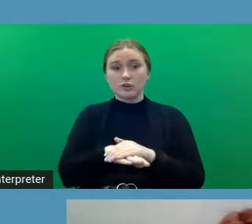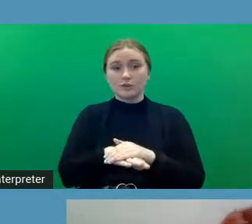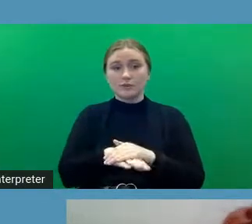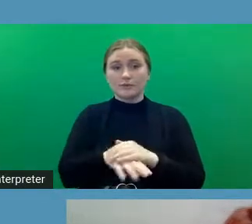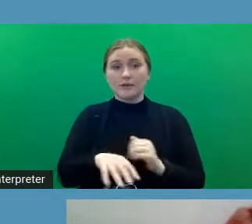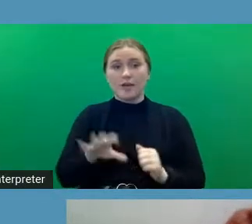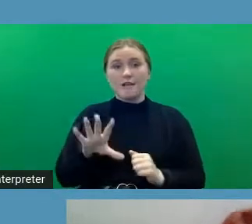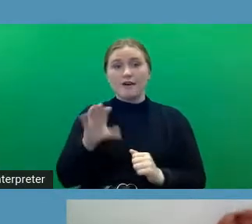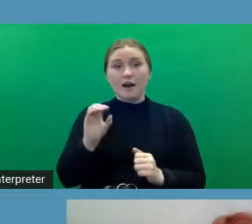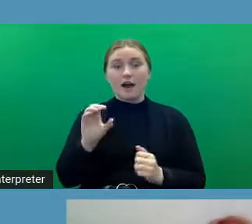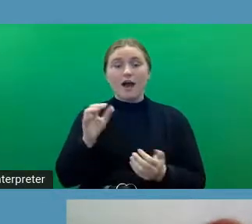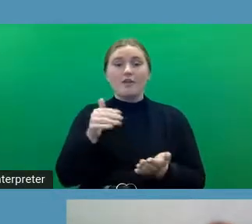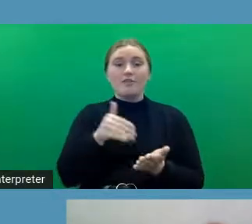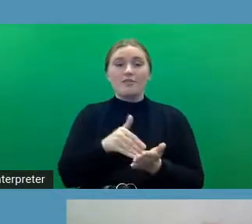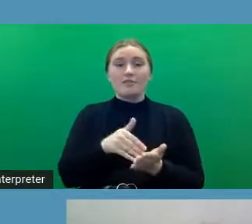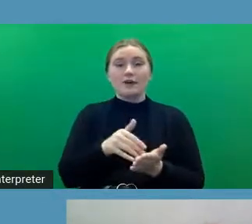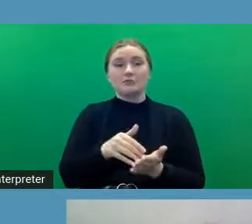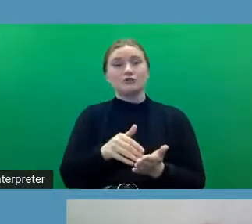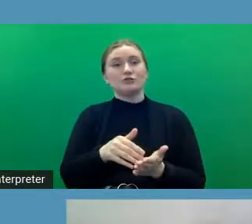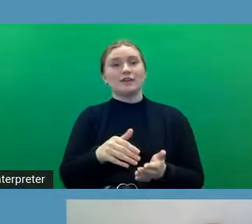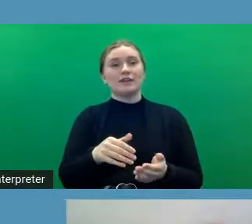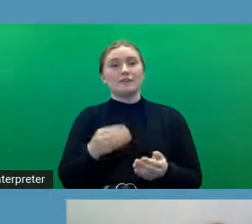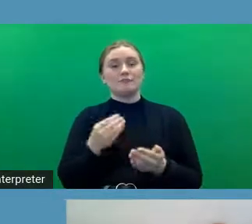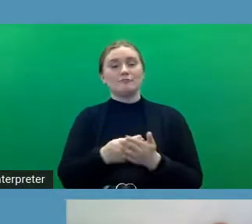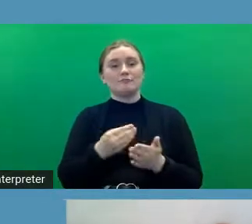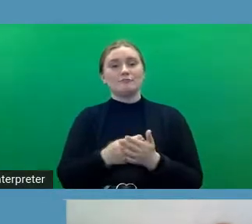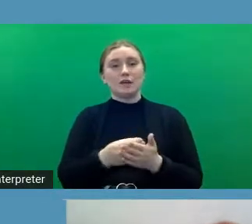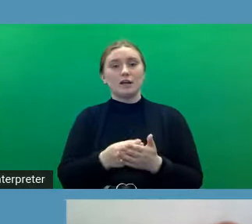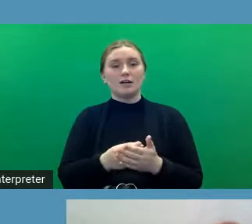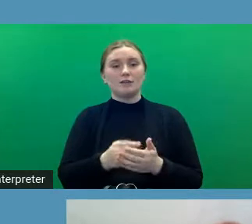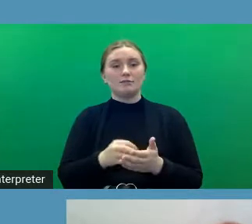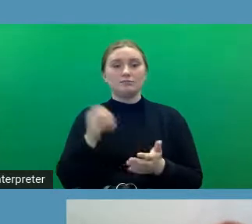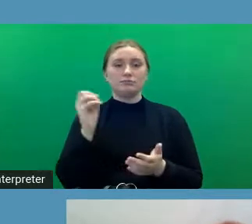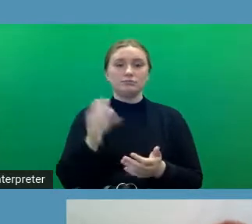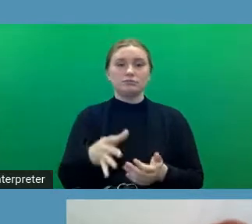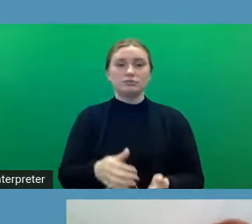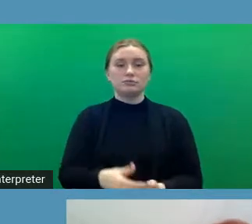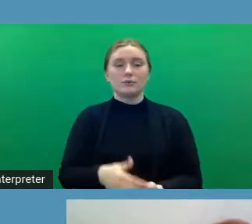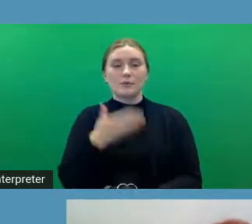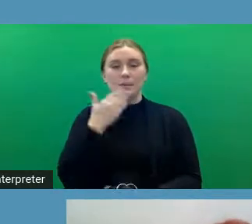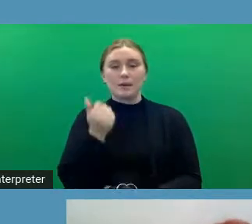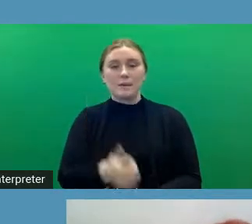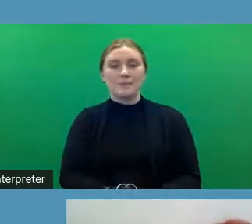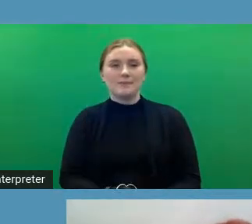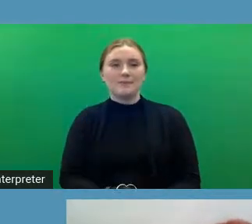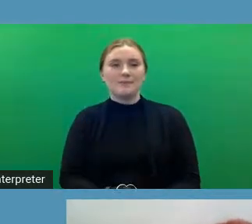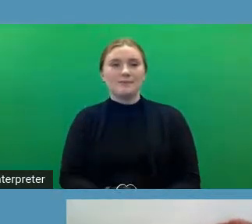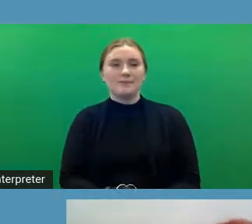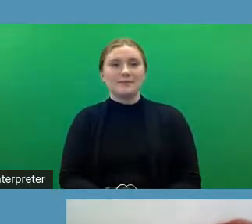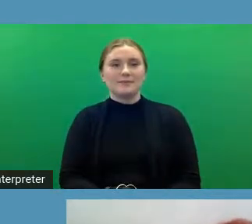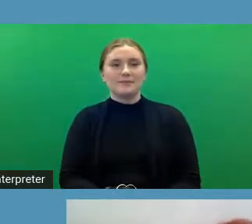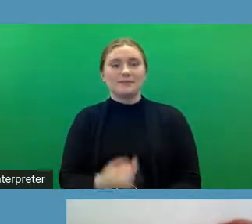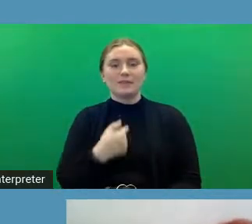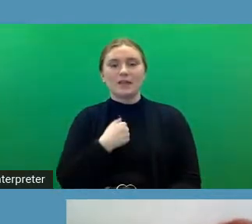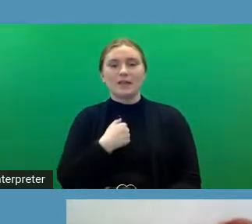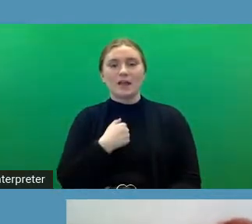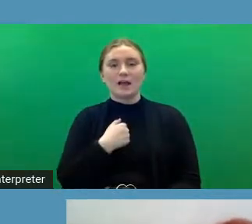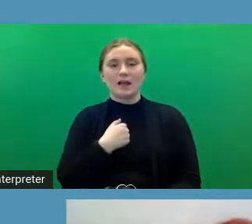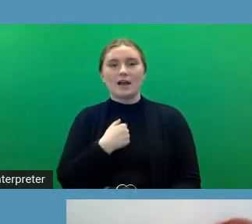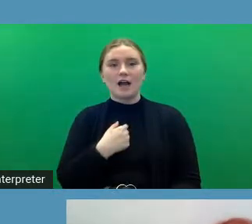get a crowdsourcing project in place for that. It sounds like an awesome project. It sounds so fun. Yeah. I would participate.